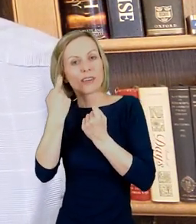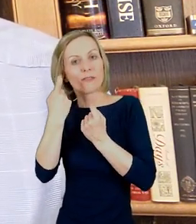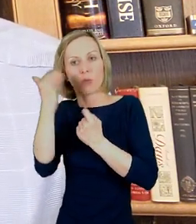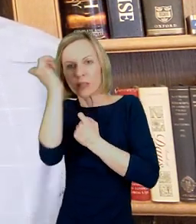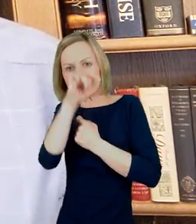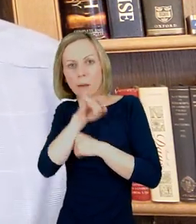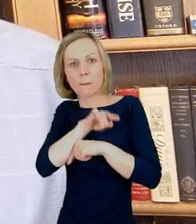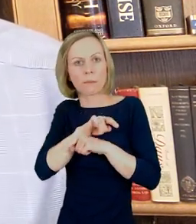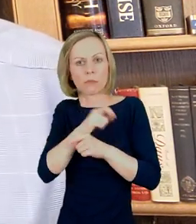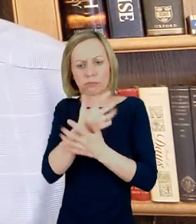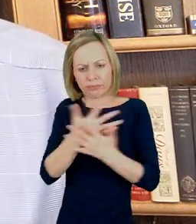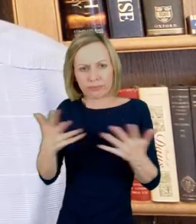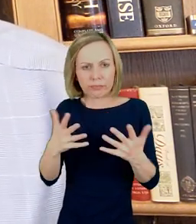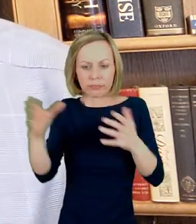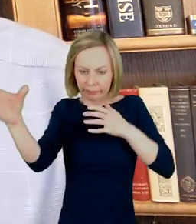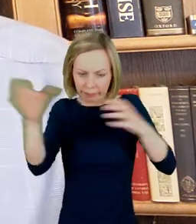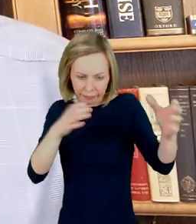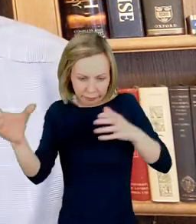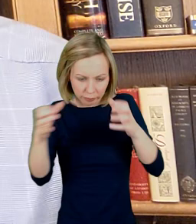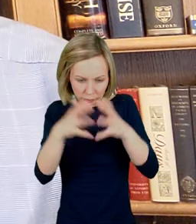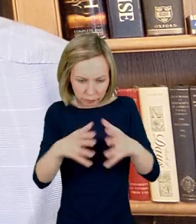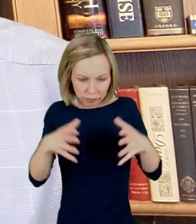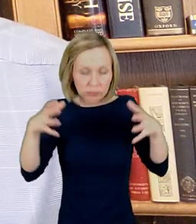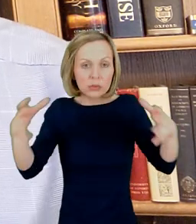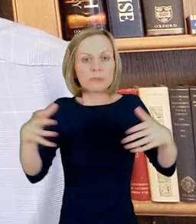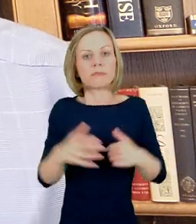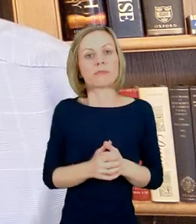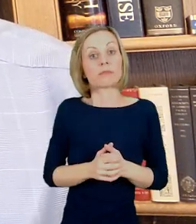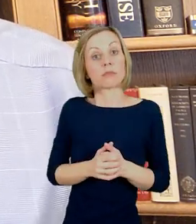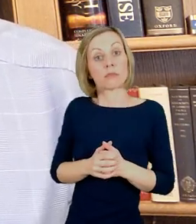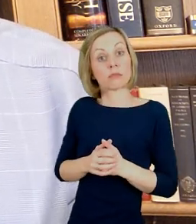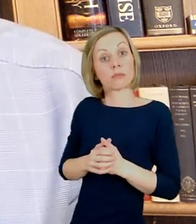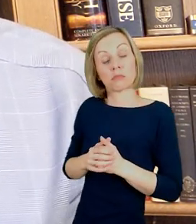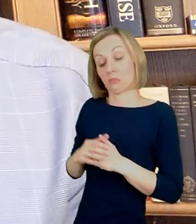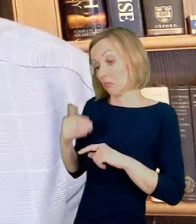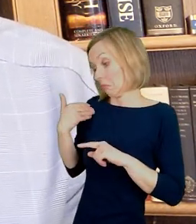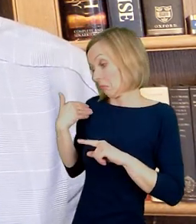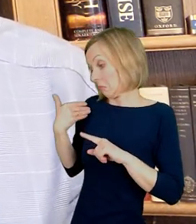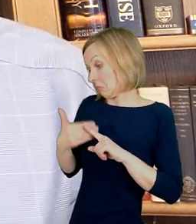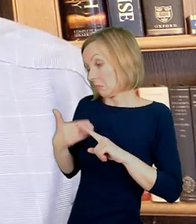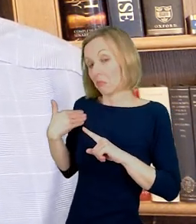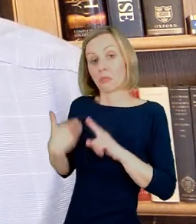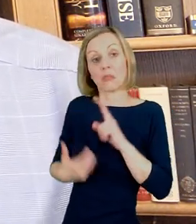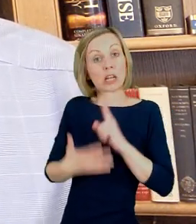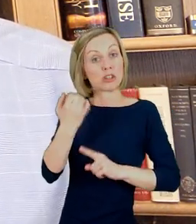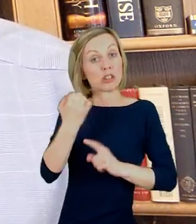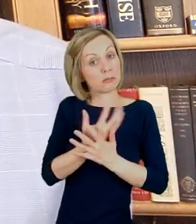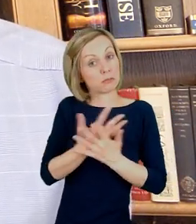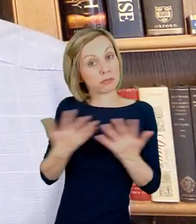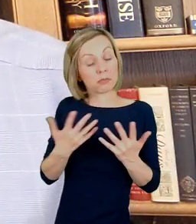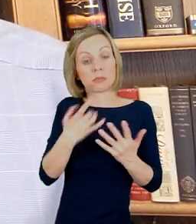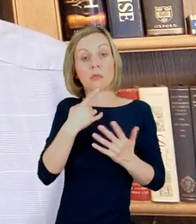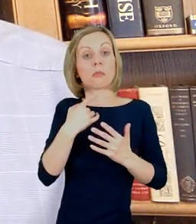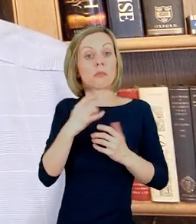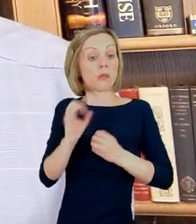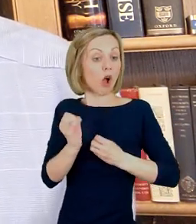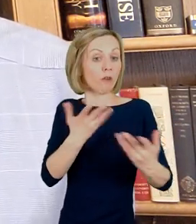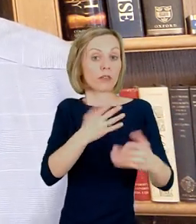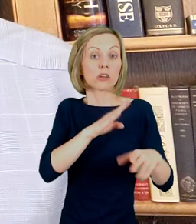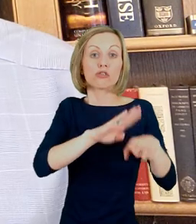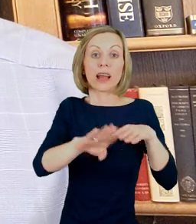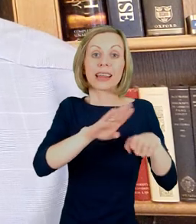beyond. And over the last couple of years, we've been able to achieve a number of different things. We've been able to